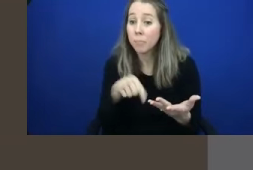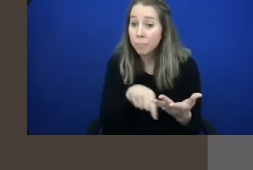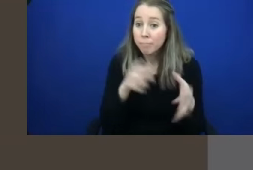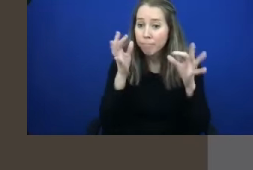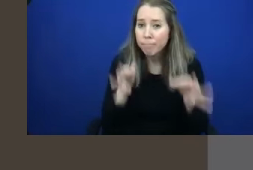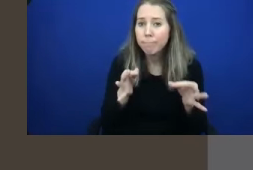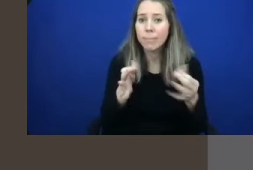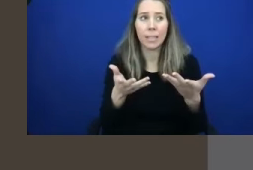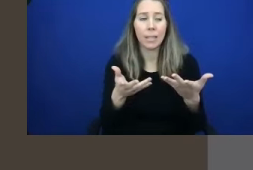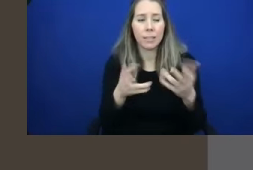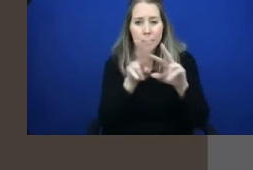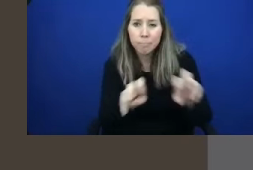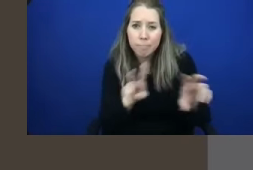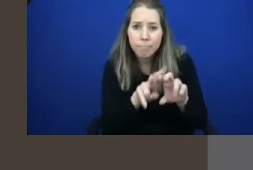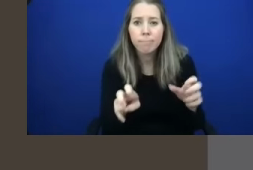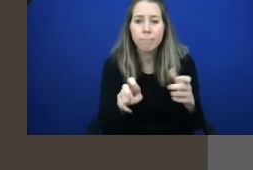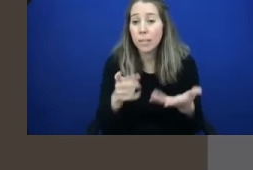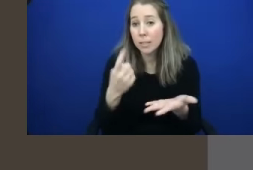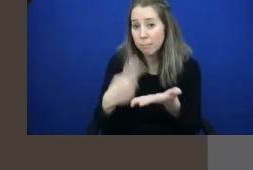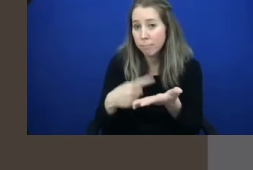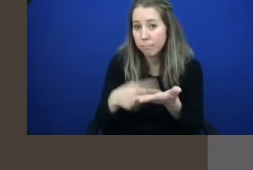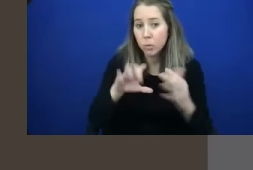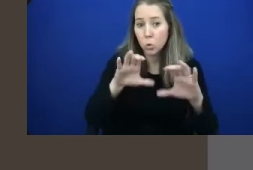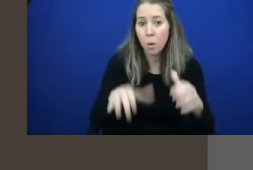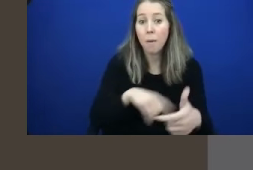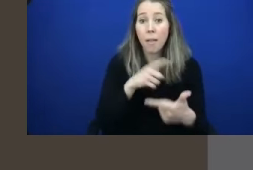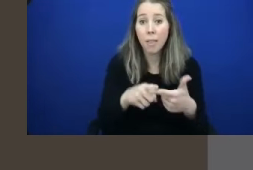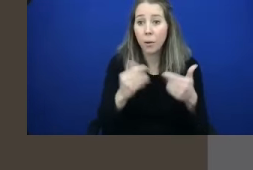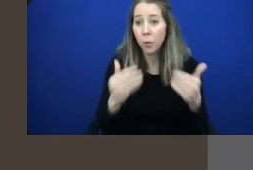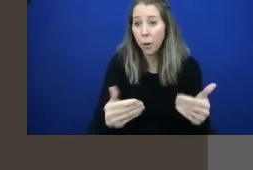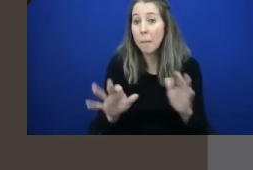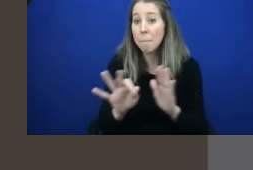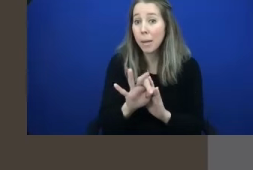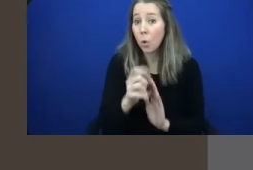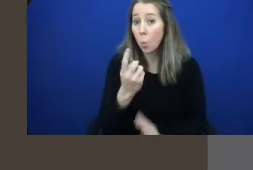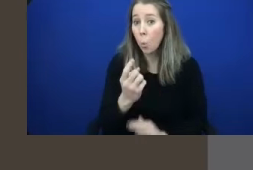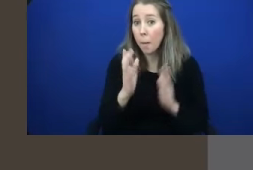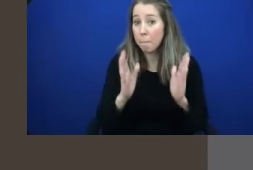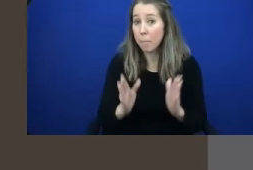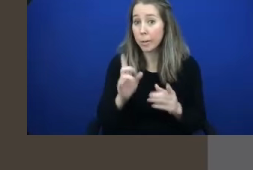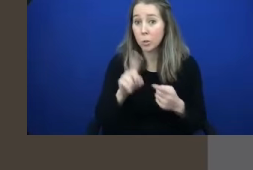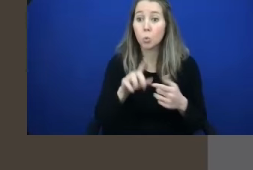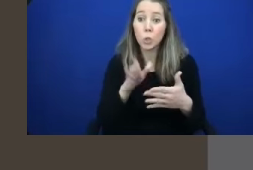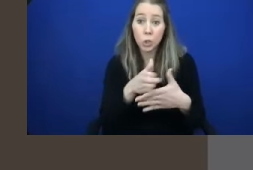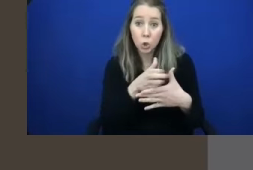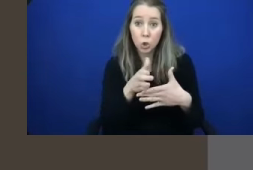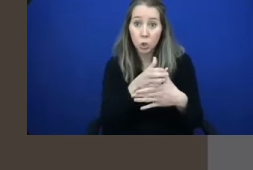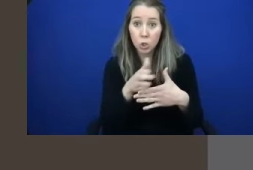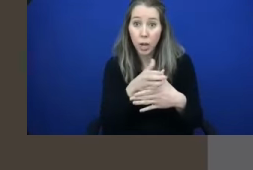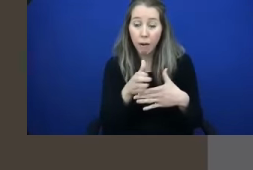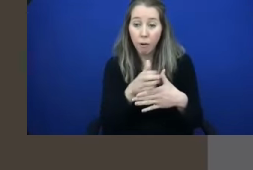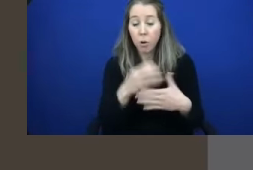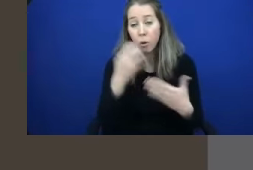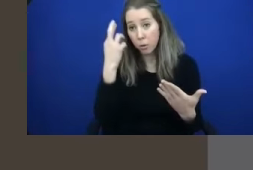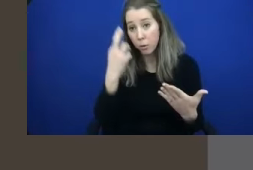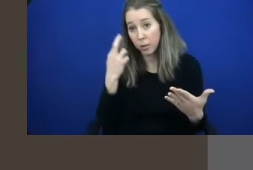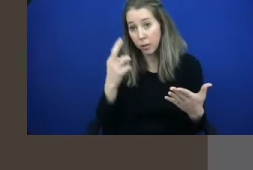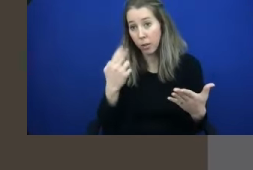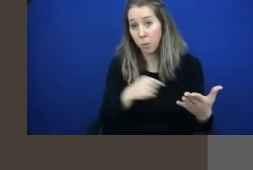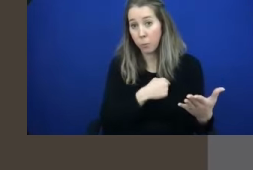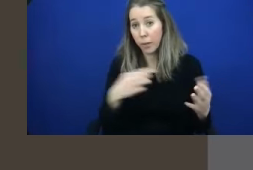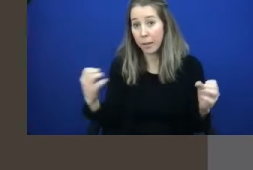going to make a judgment about it, and then we'd like you to choose one person to share out, because when we